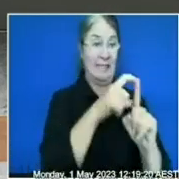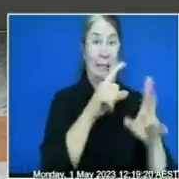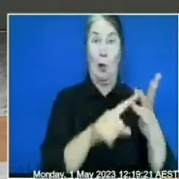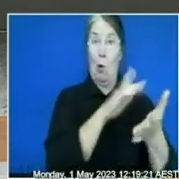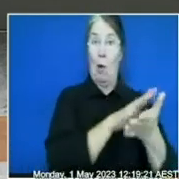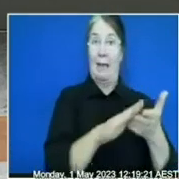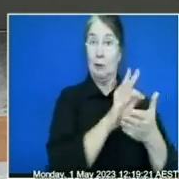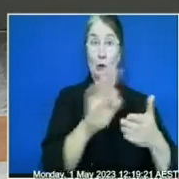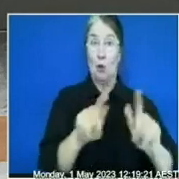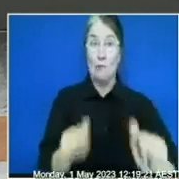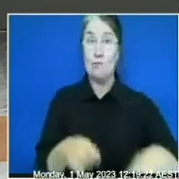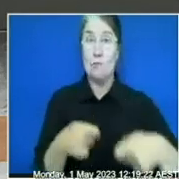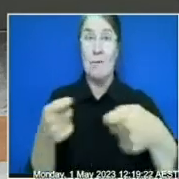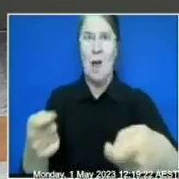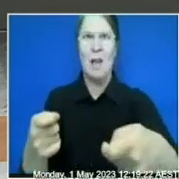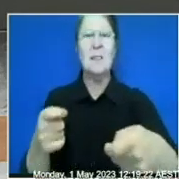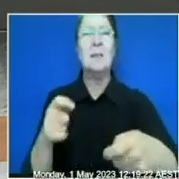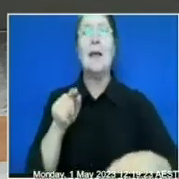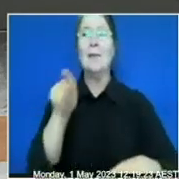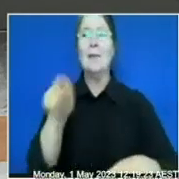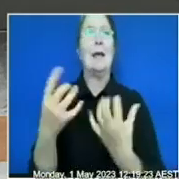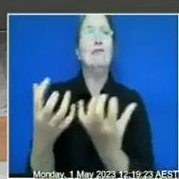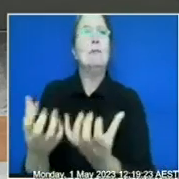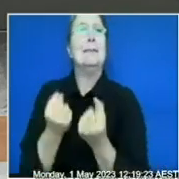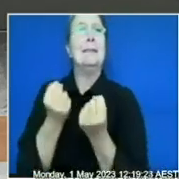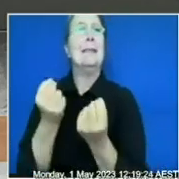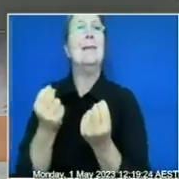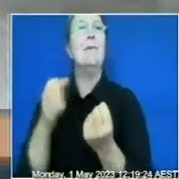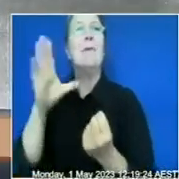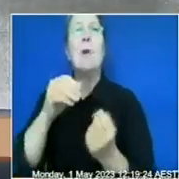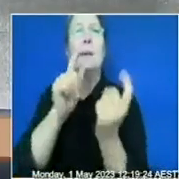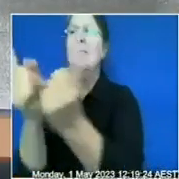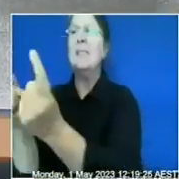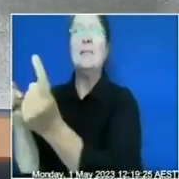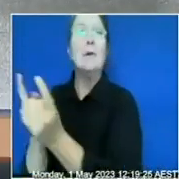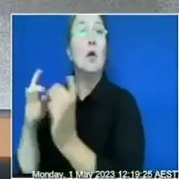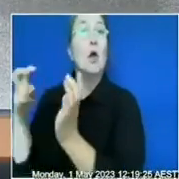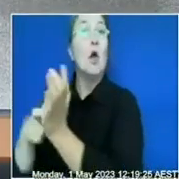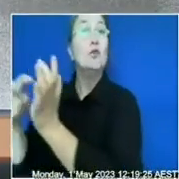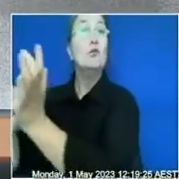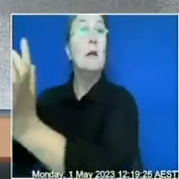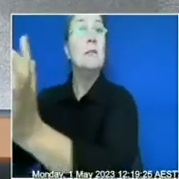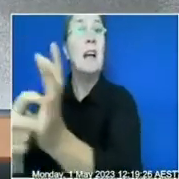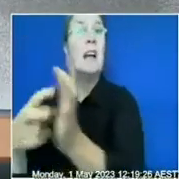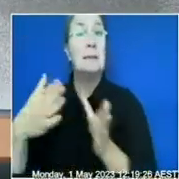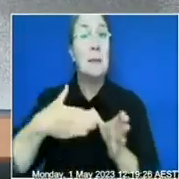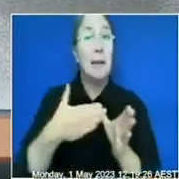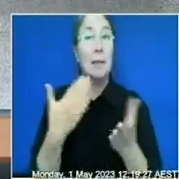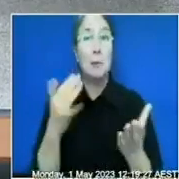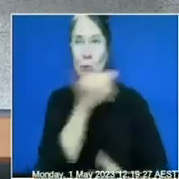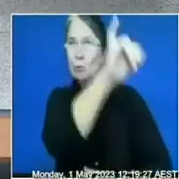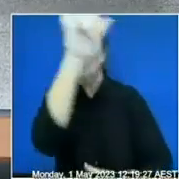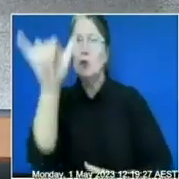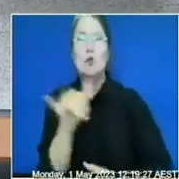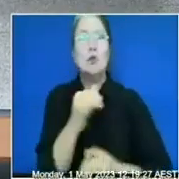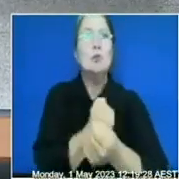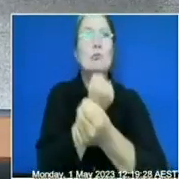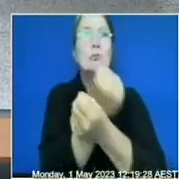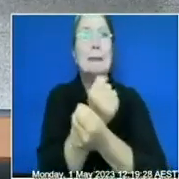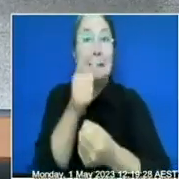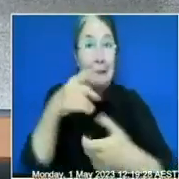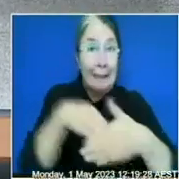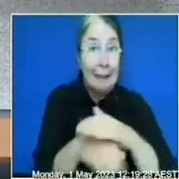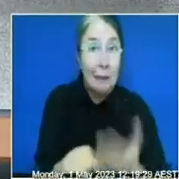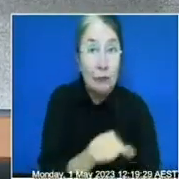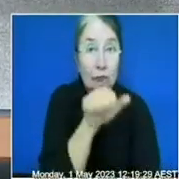So Justice Health oversees delivery. There are currently some private health services that deliver